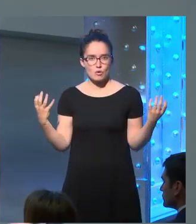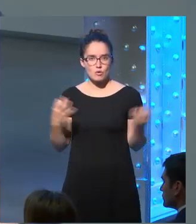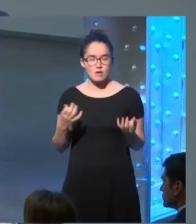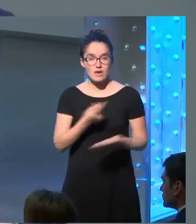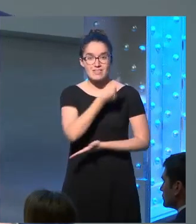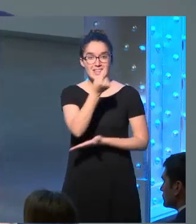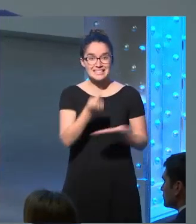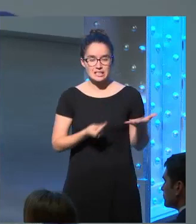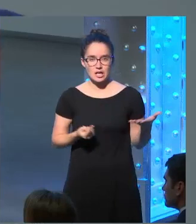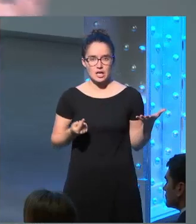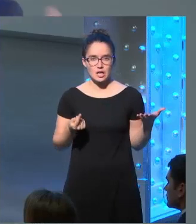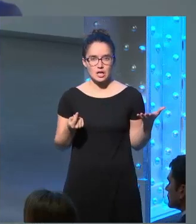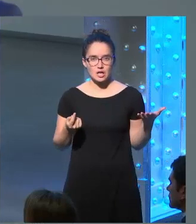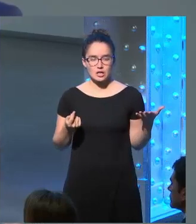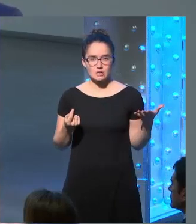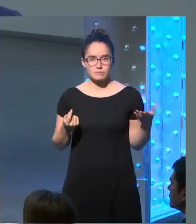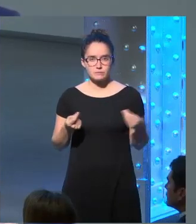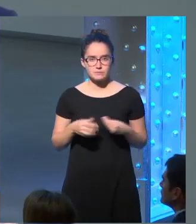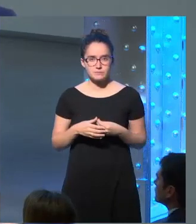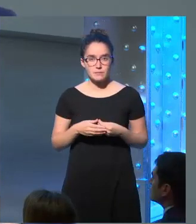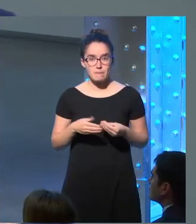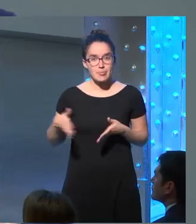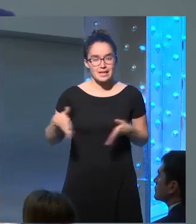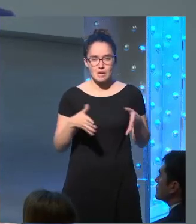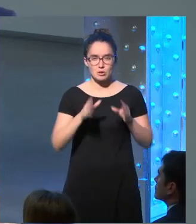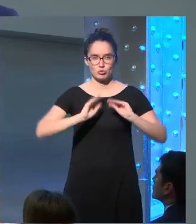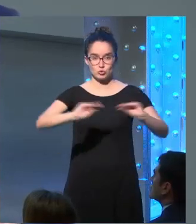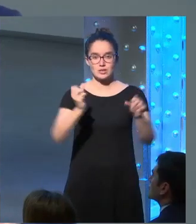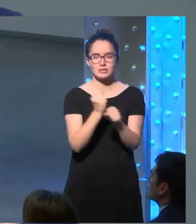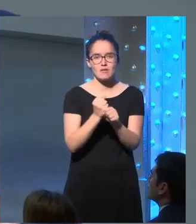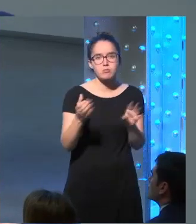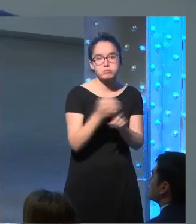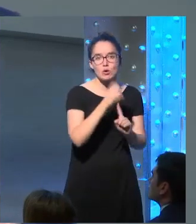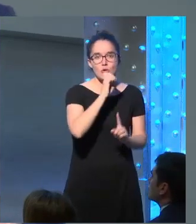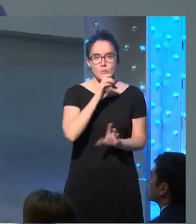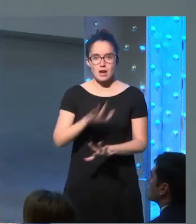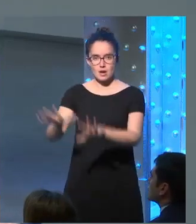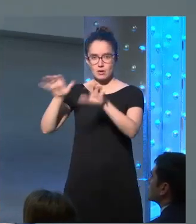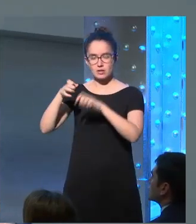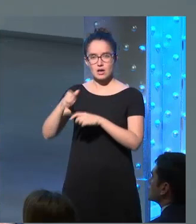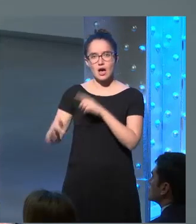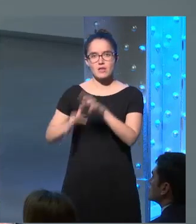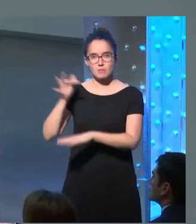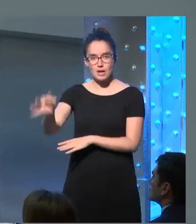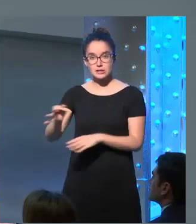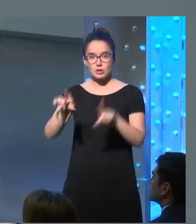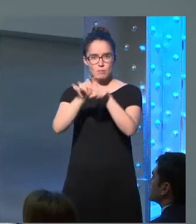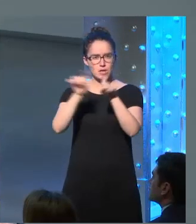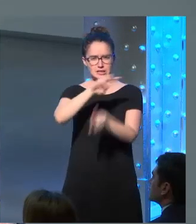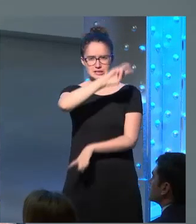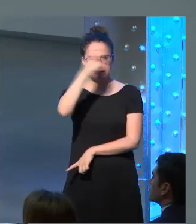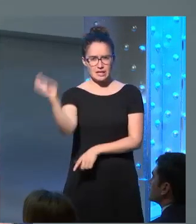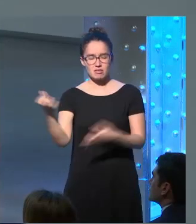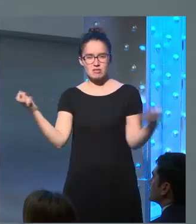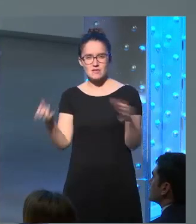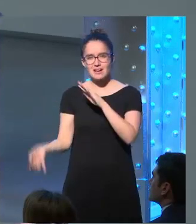and each and every one of us will have to design his or her own employability pathway, and at the same